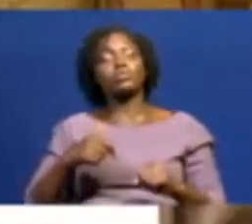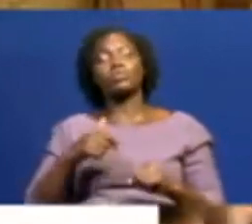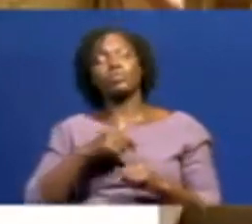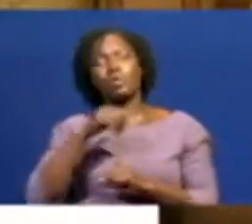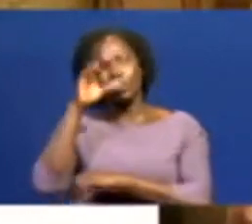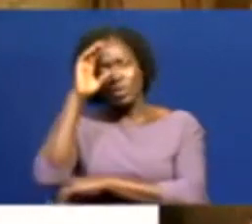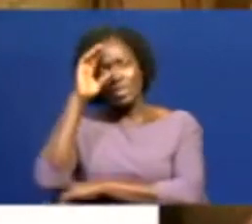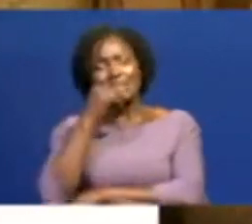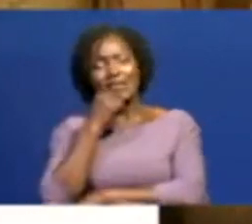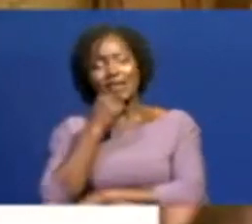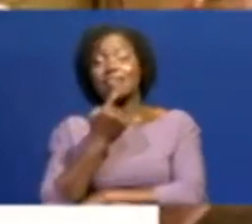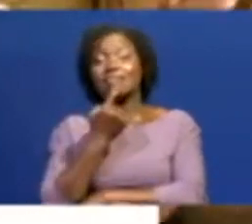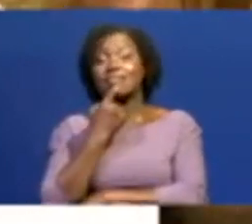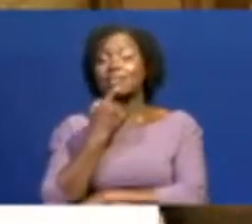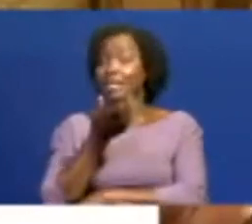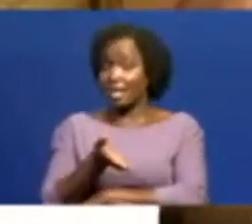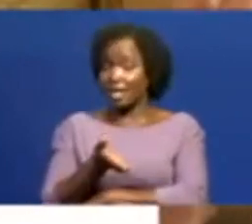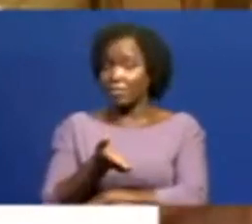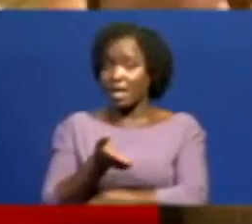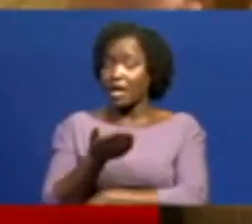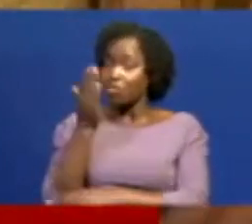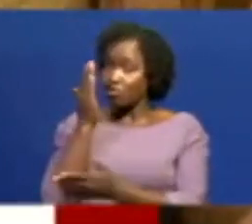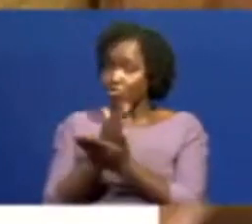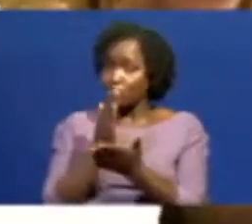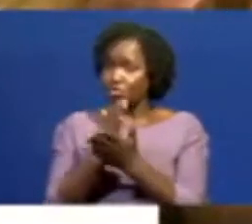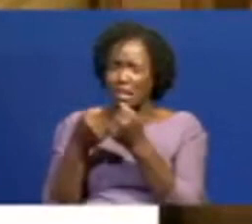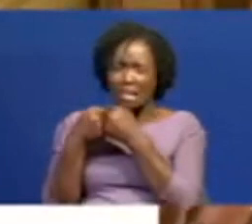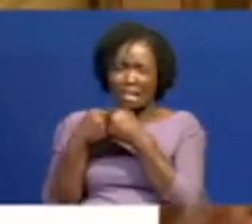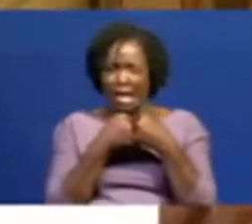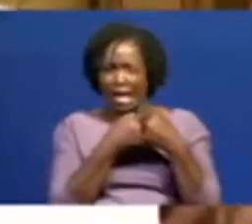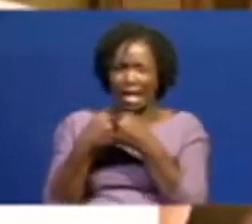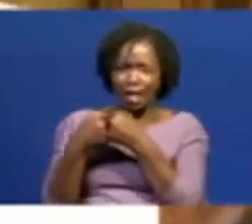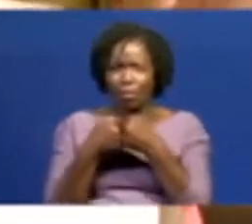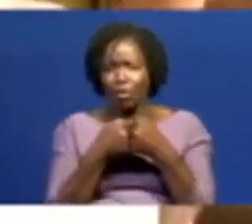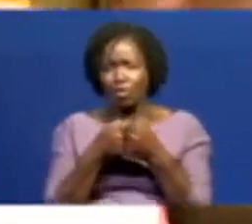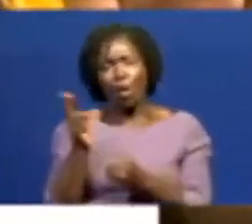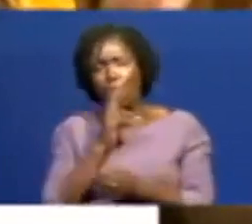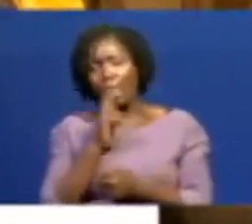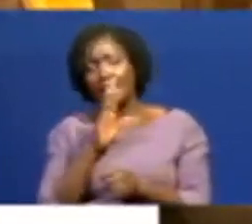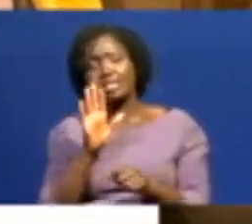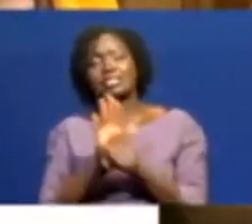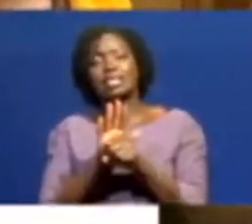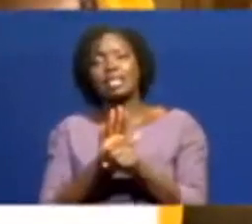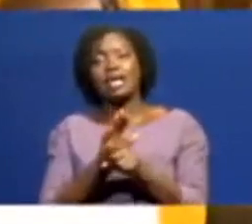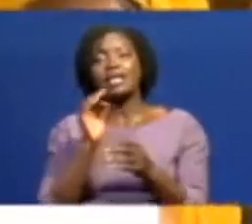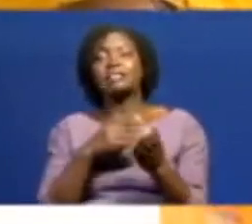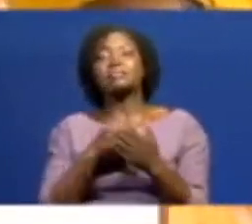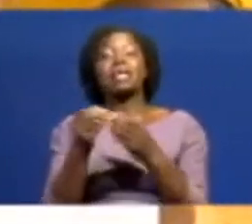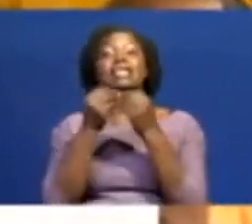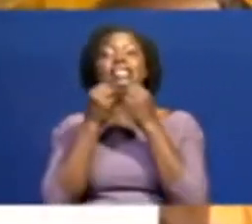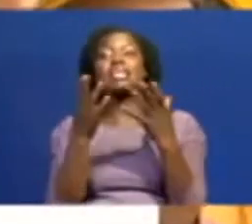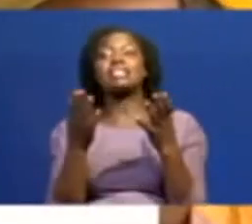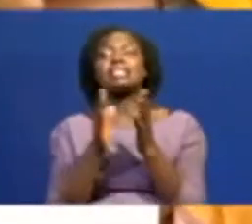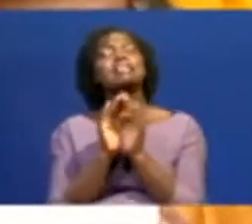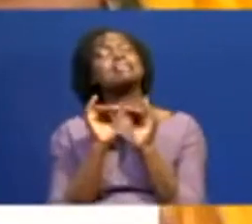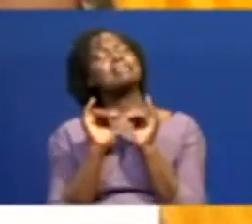ya Turkana kati. Sisi kabisa tuko na changamoto kali sana. Manake fitu yetu isipohusika hapa, sina